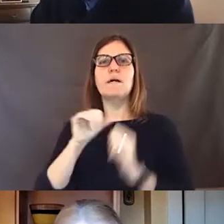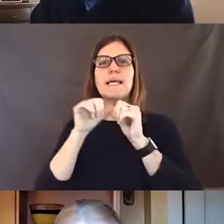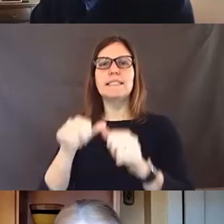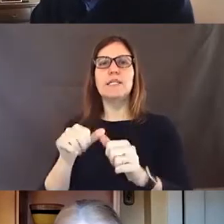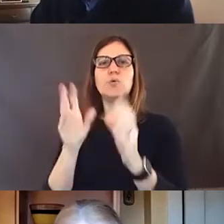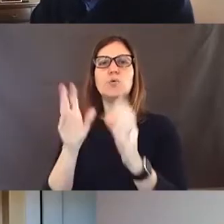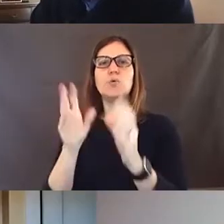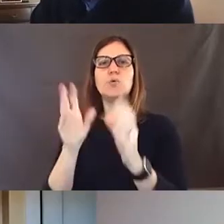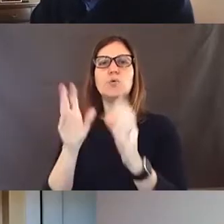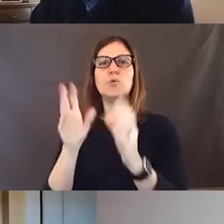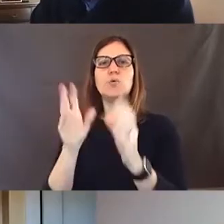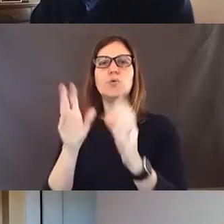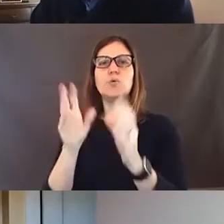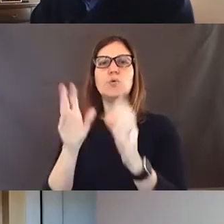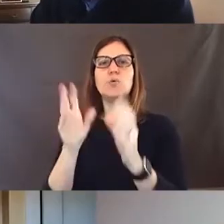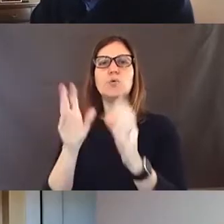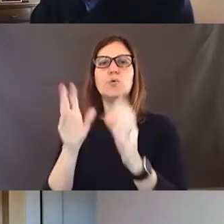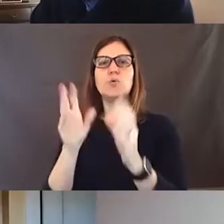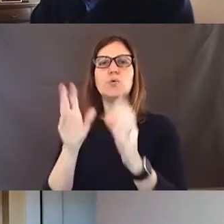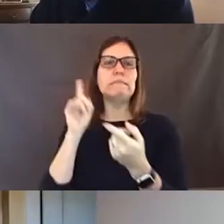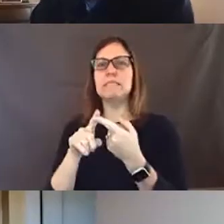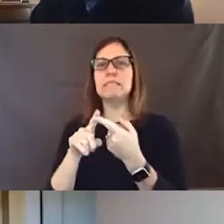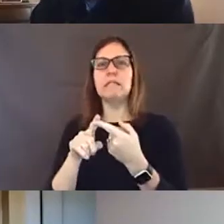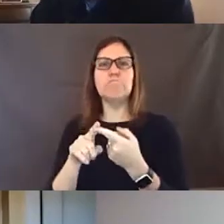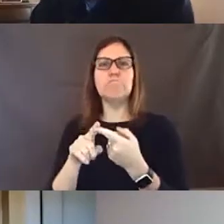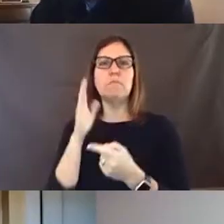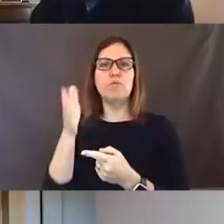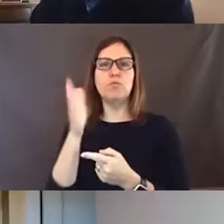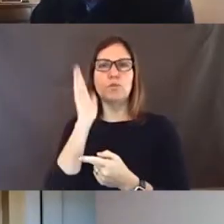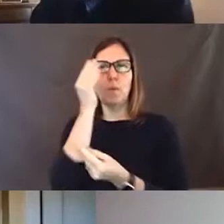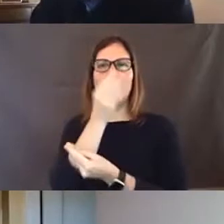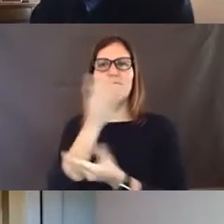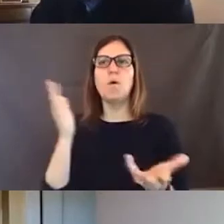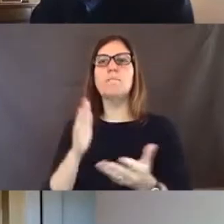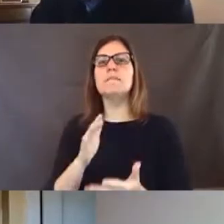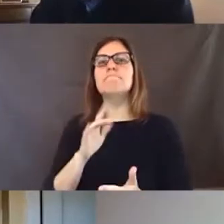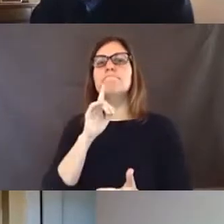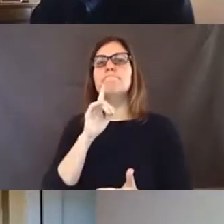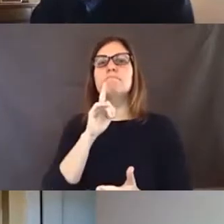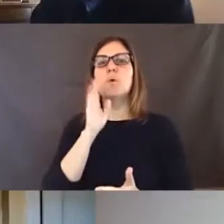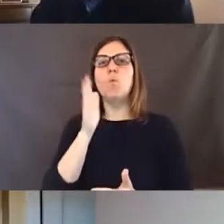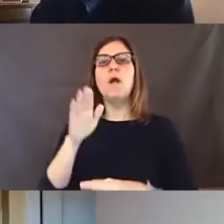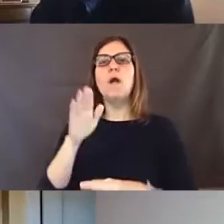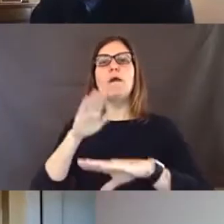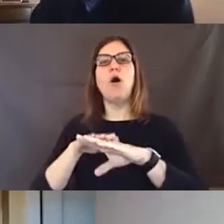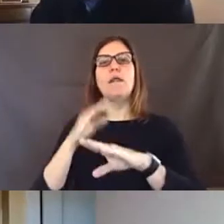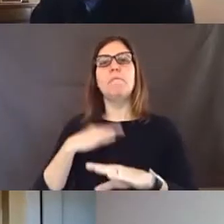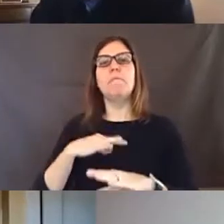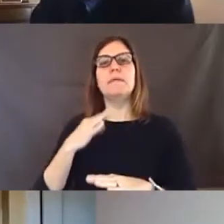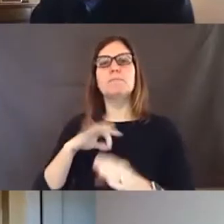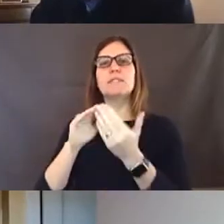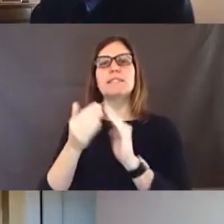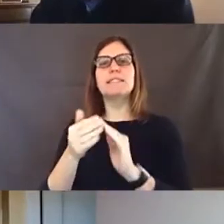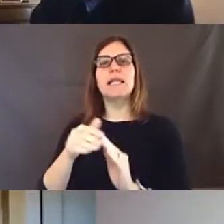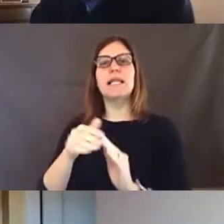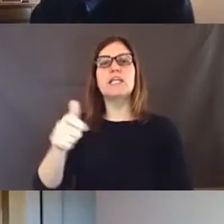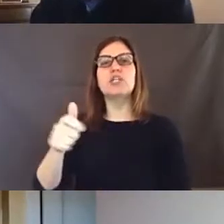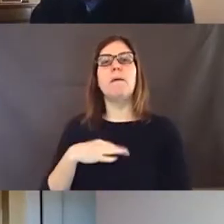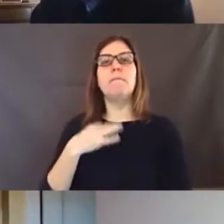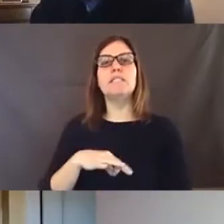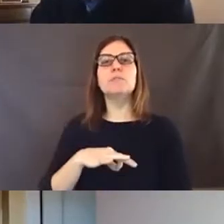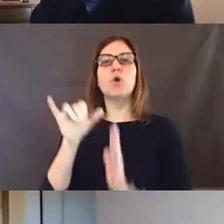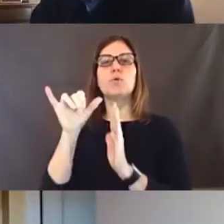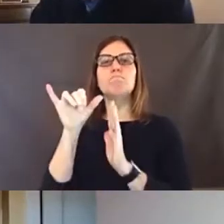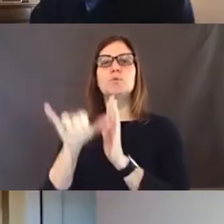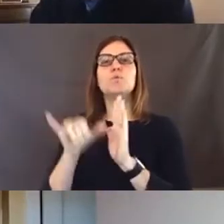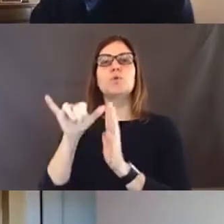will be live streamed on the city's channel, Pittsburgh, or the city channel's Pittsburgh YouTube channel. Will the clerk please